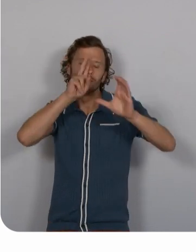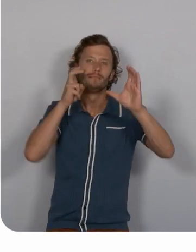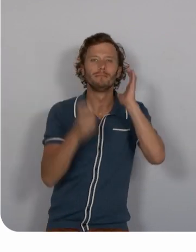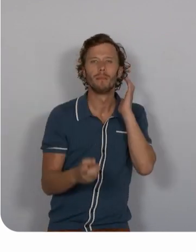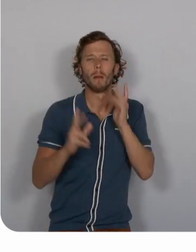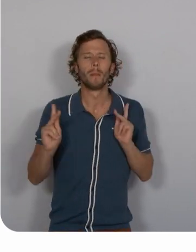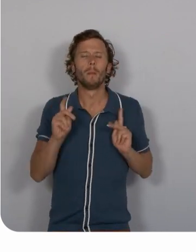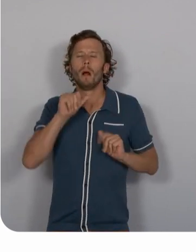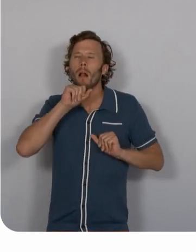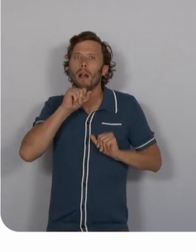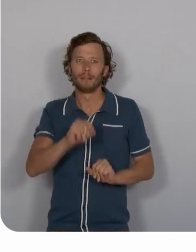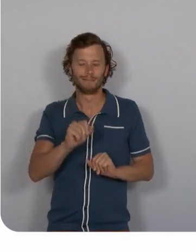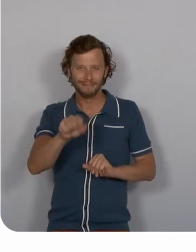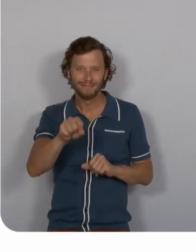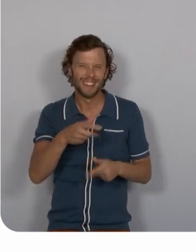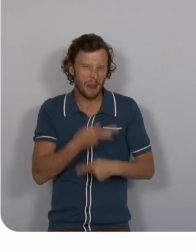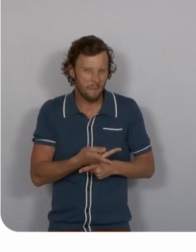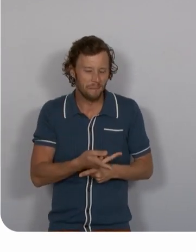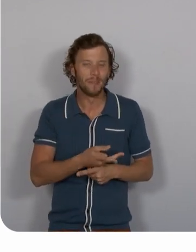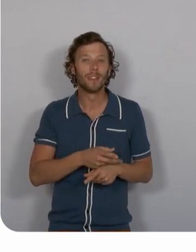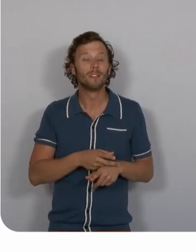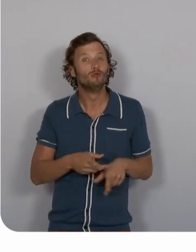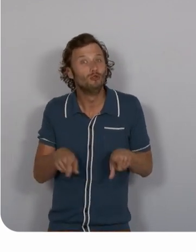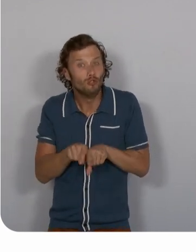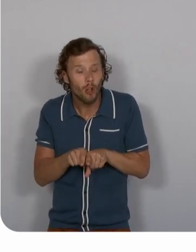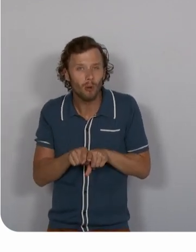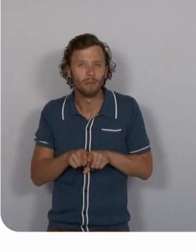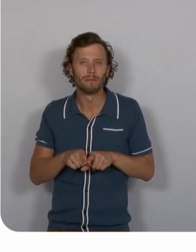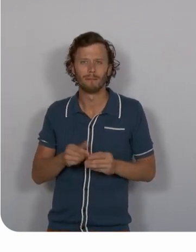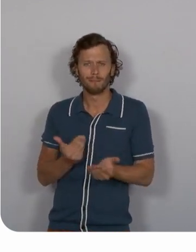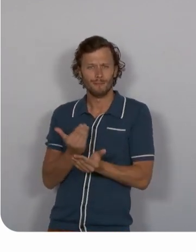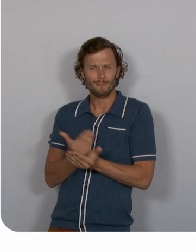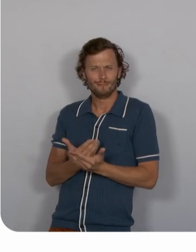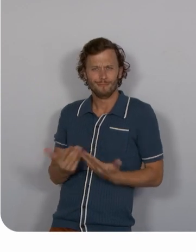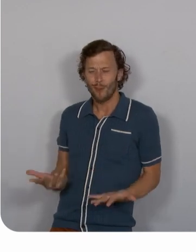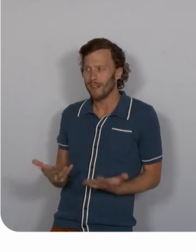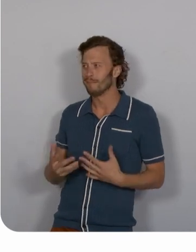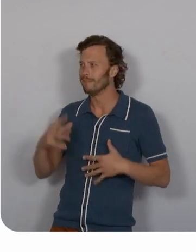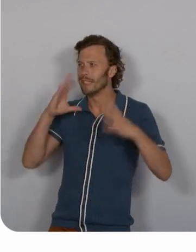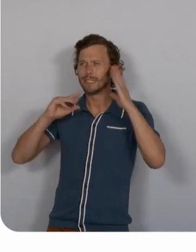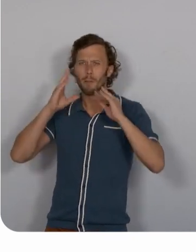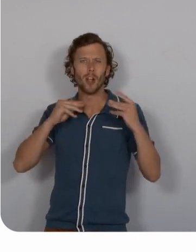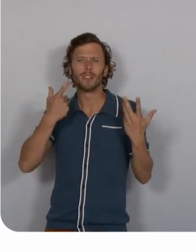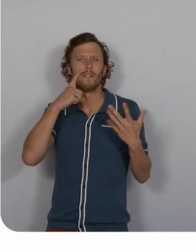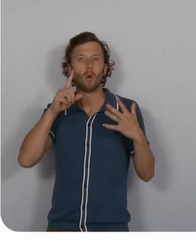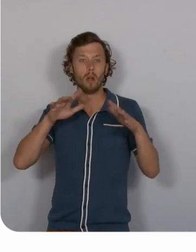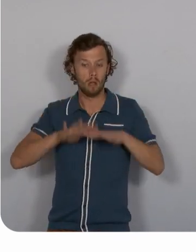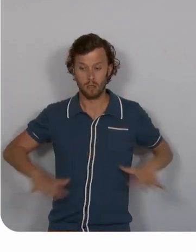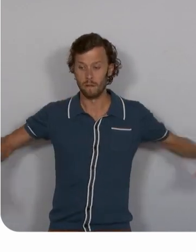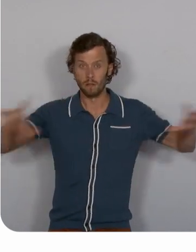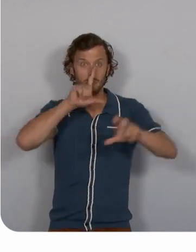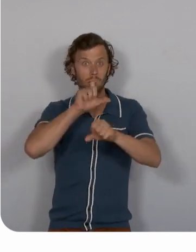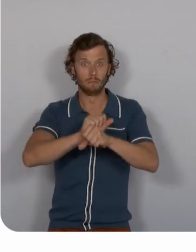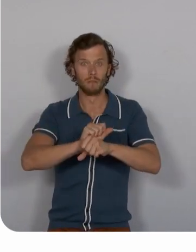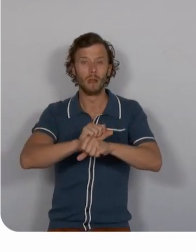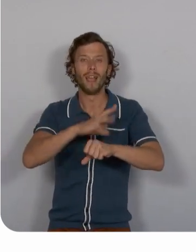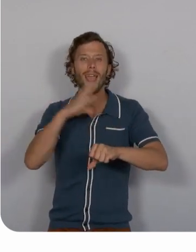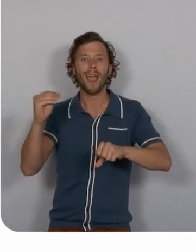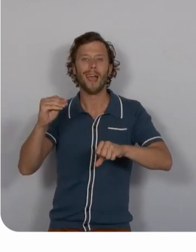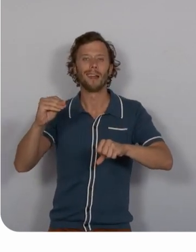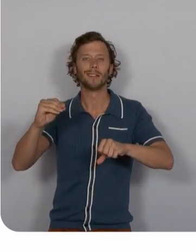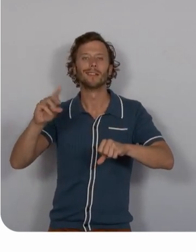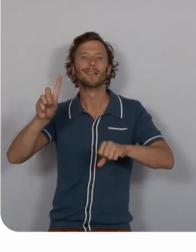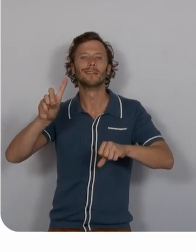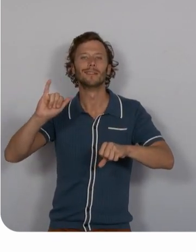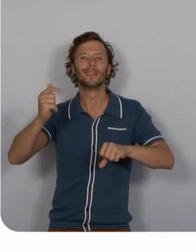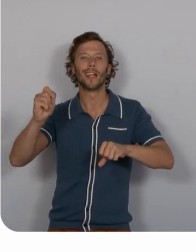on Quest. But it can also deliver new experiences that blend your physical and your digital environments together. This isn't one or the